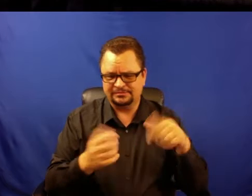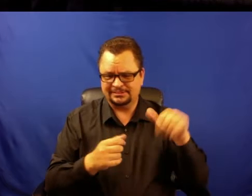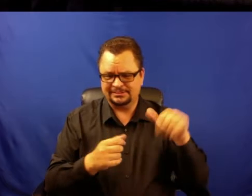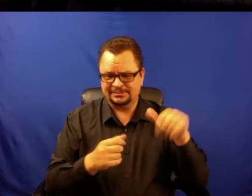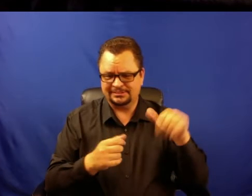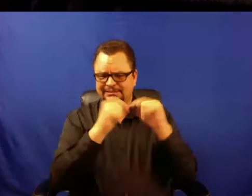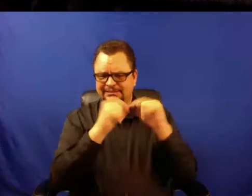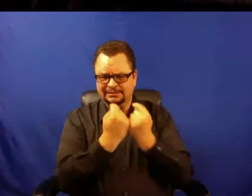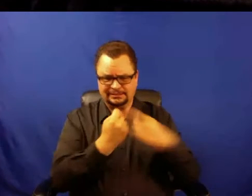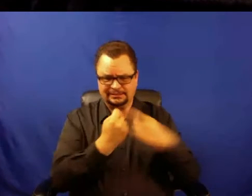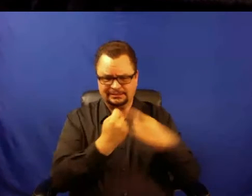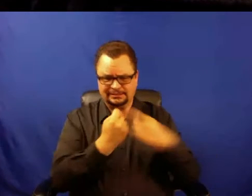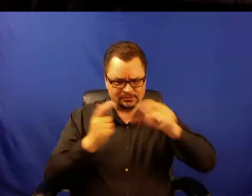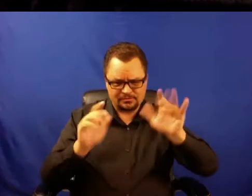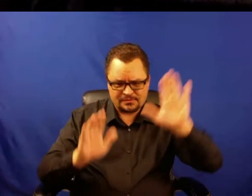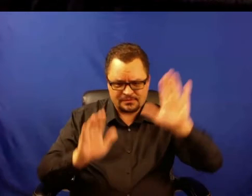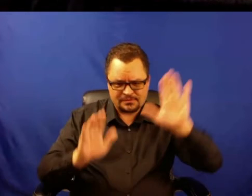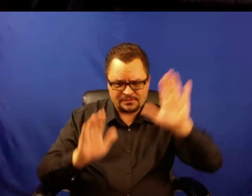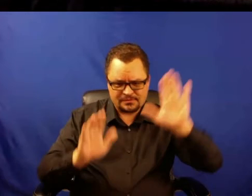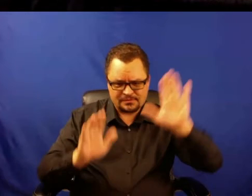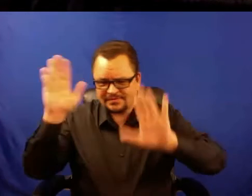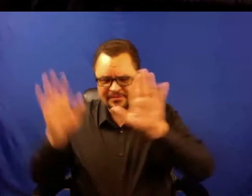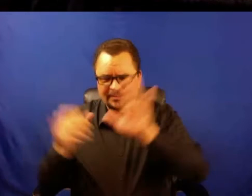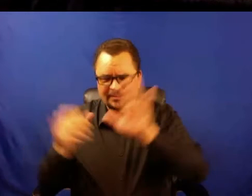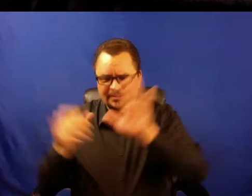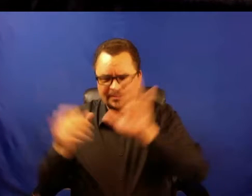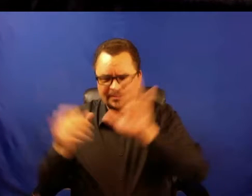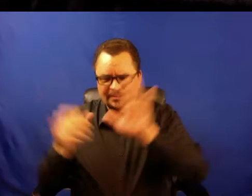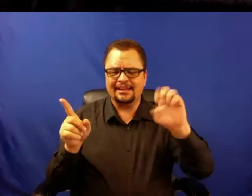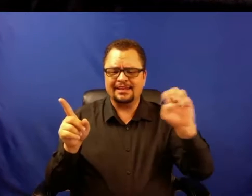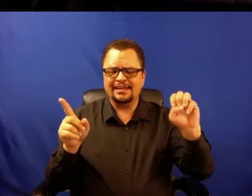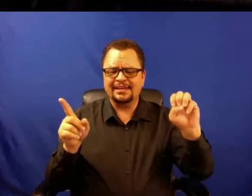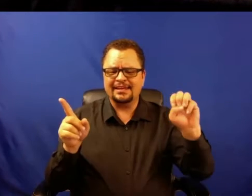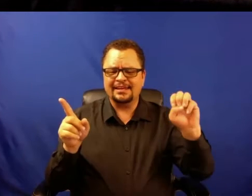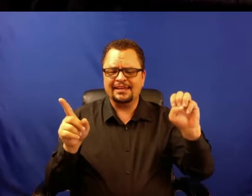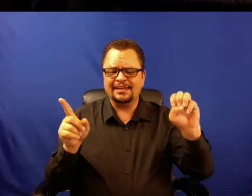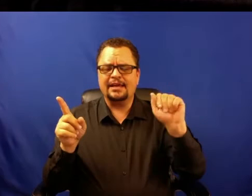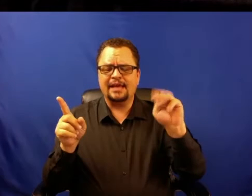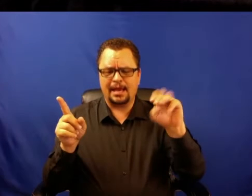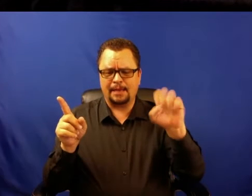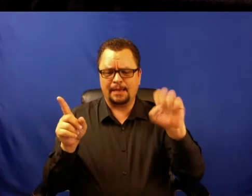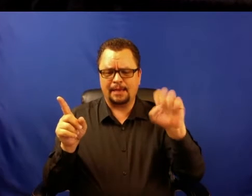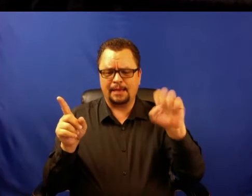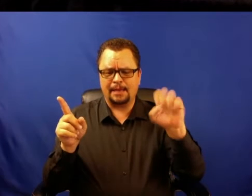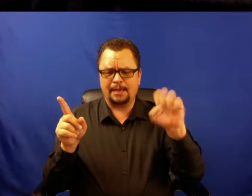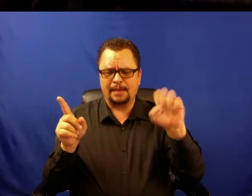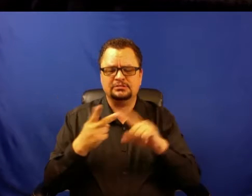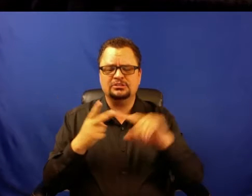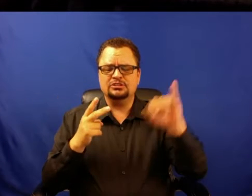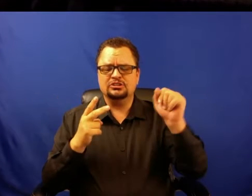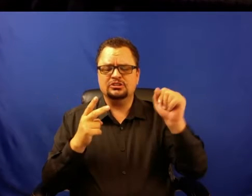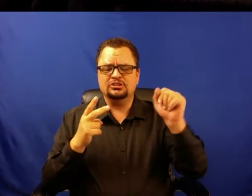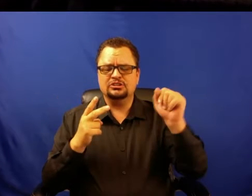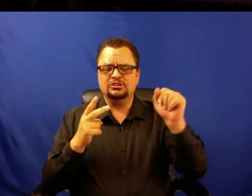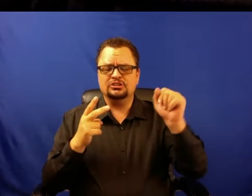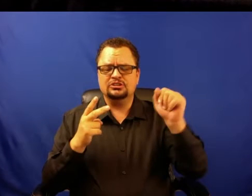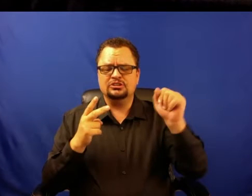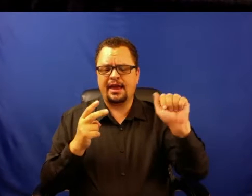Jane Anderson, Rose Billis, Kelsey Carter, Matthew Carter, Amanda Cliff,